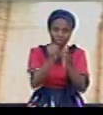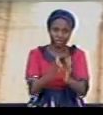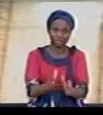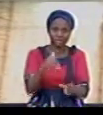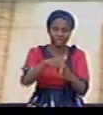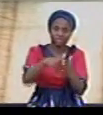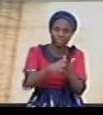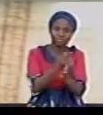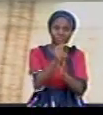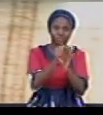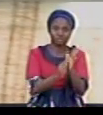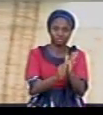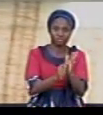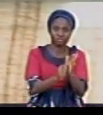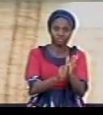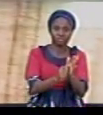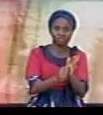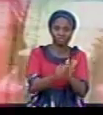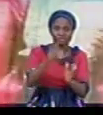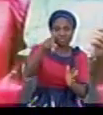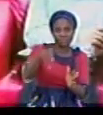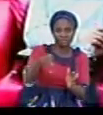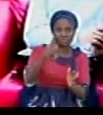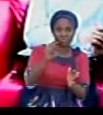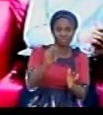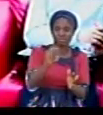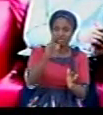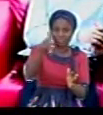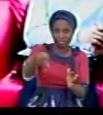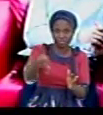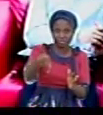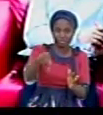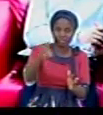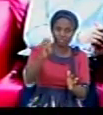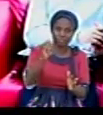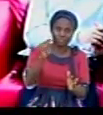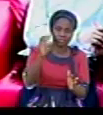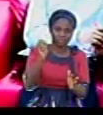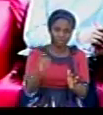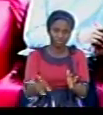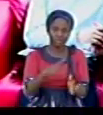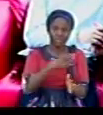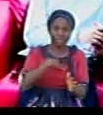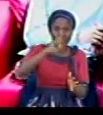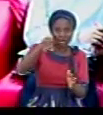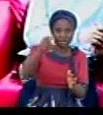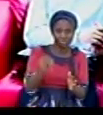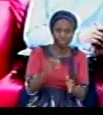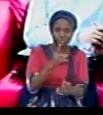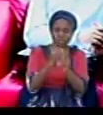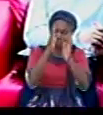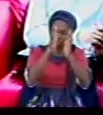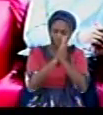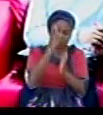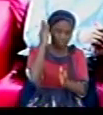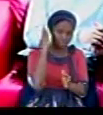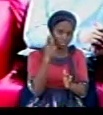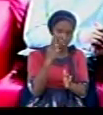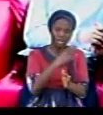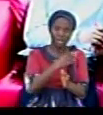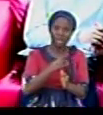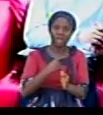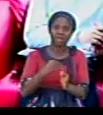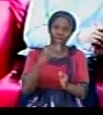John just preached and mentioned the name of Jesus. They arrested them and they locked